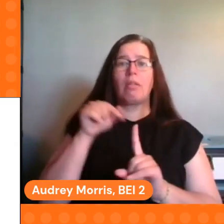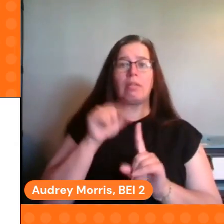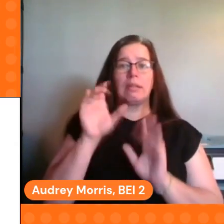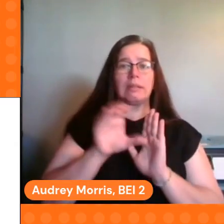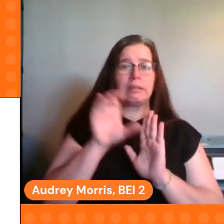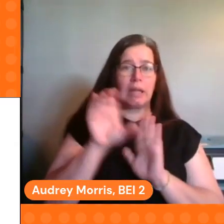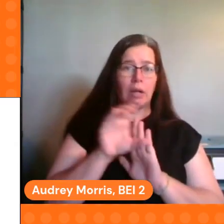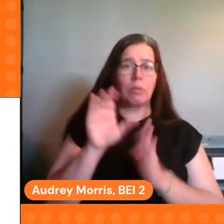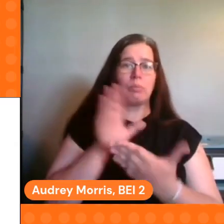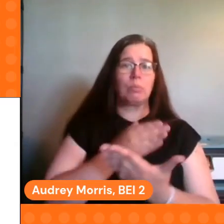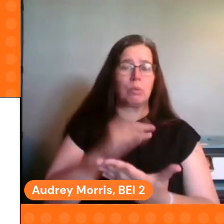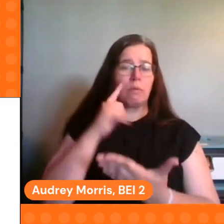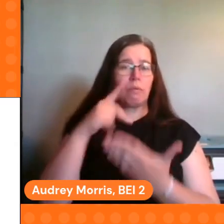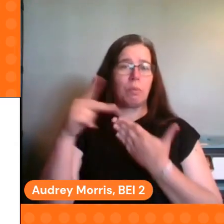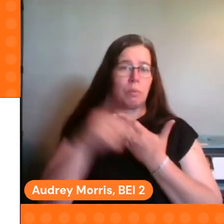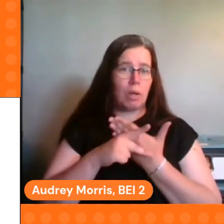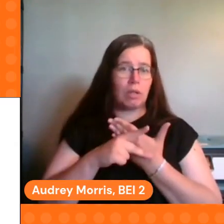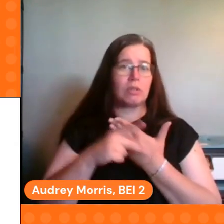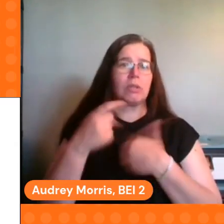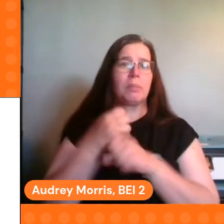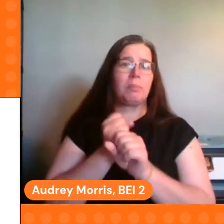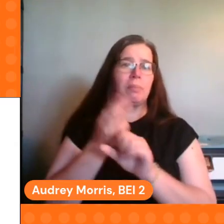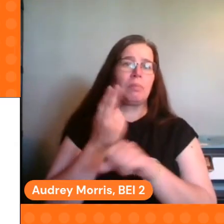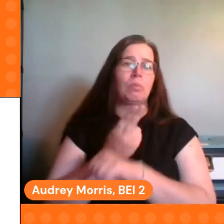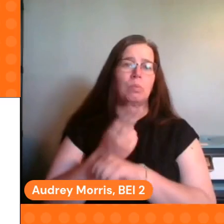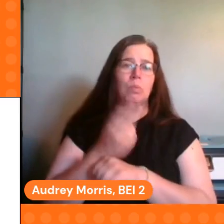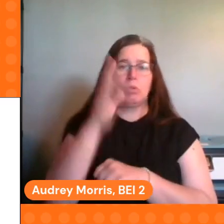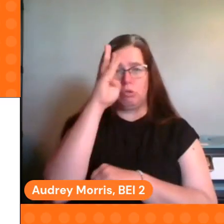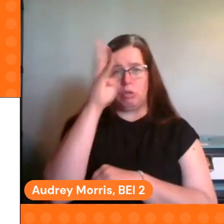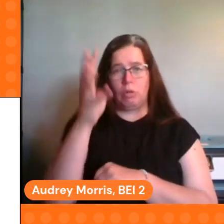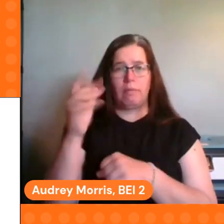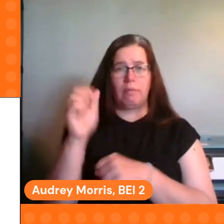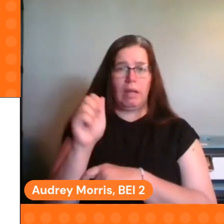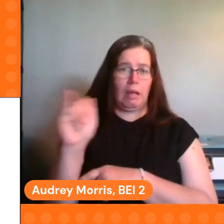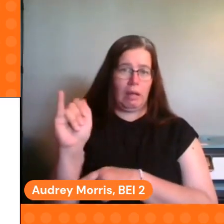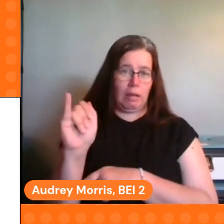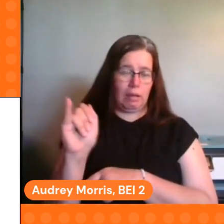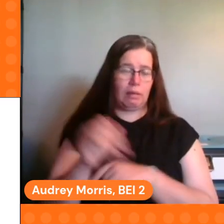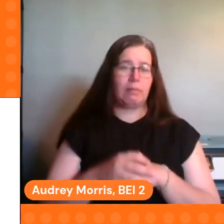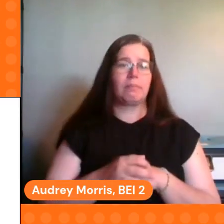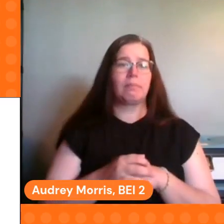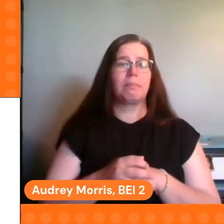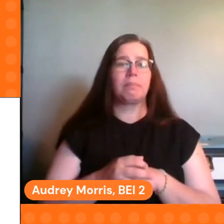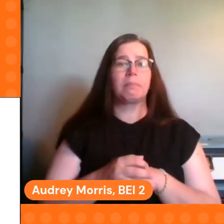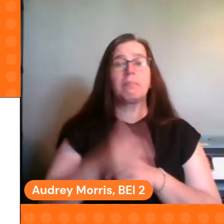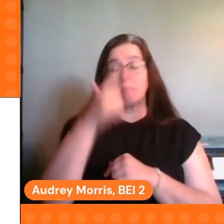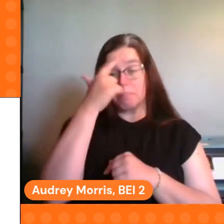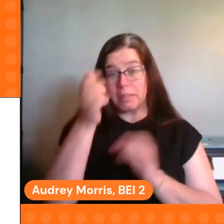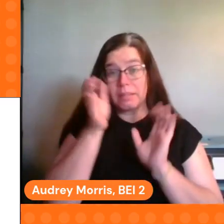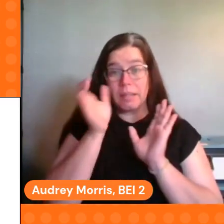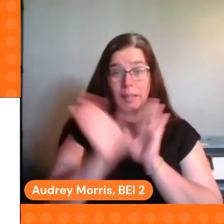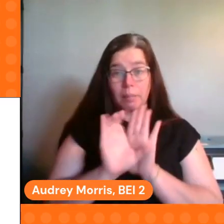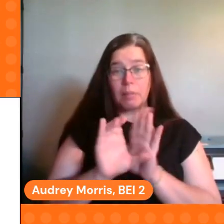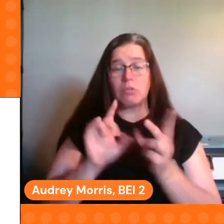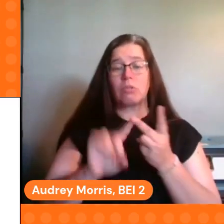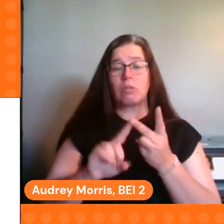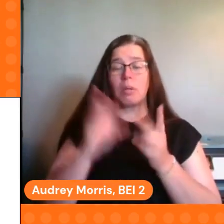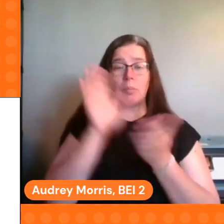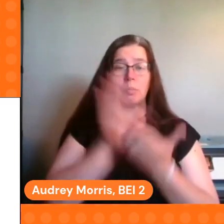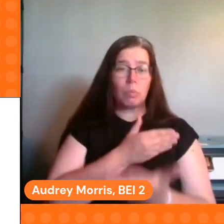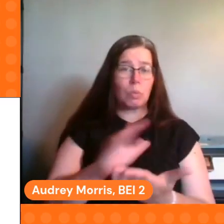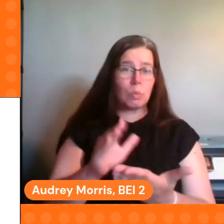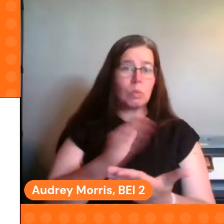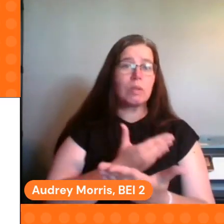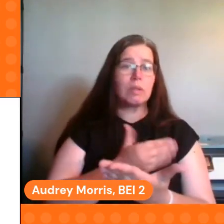music in this project were designed using generative AI. So because of the image and the music were created